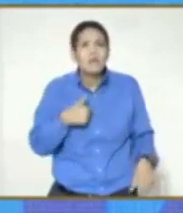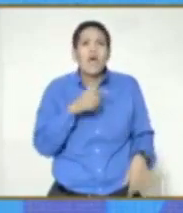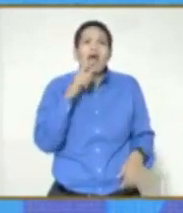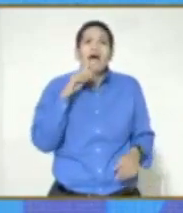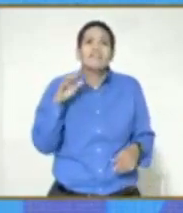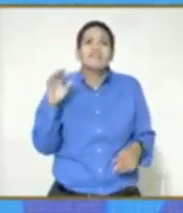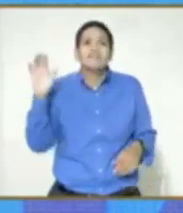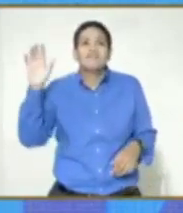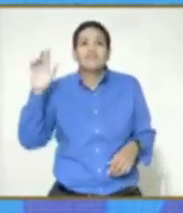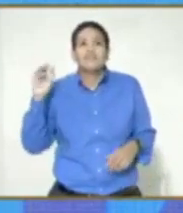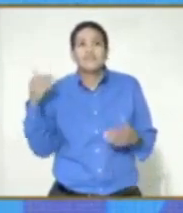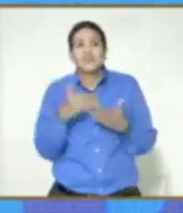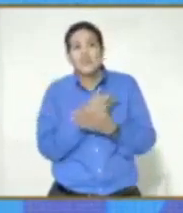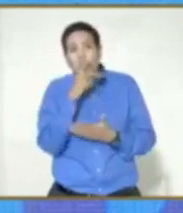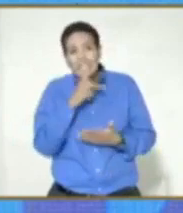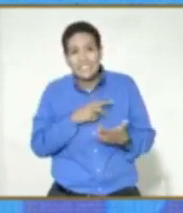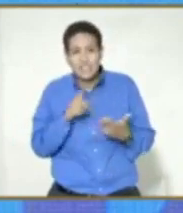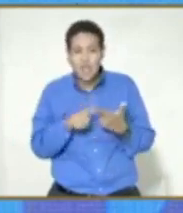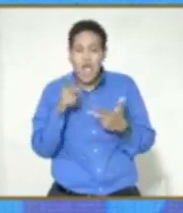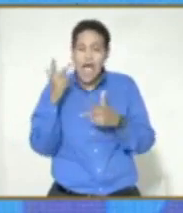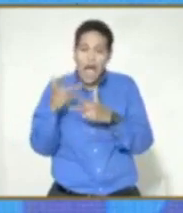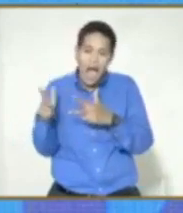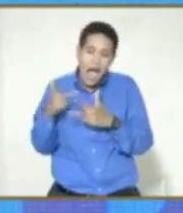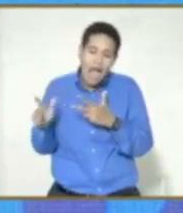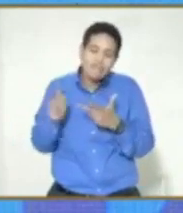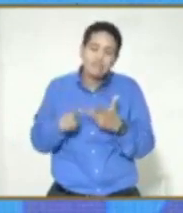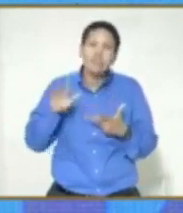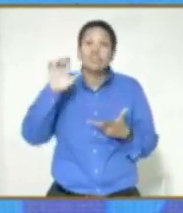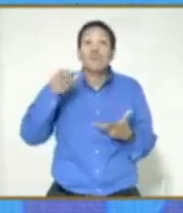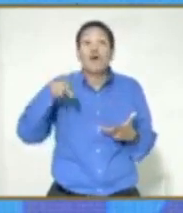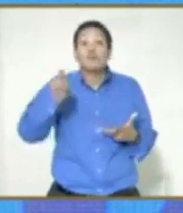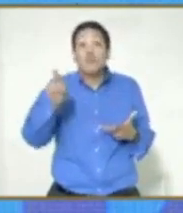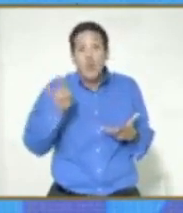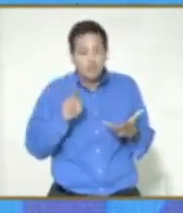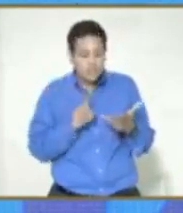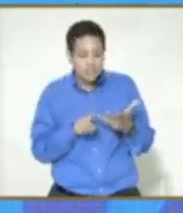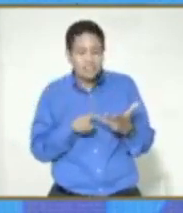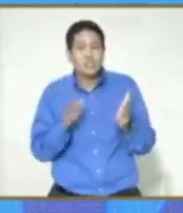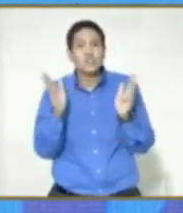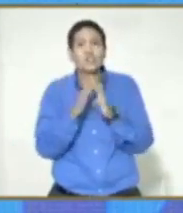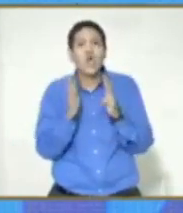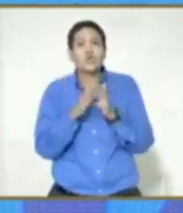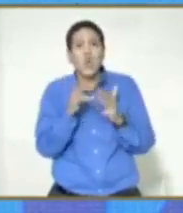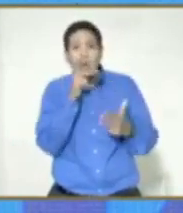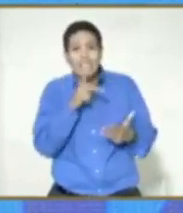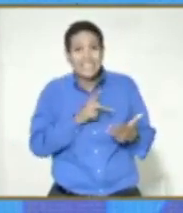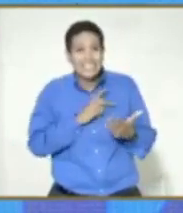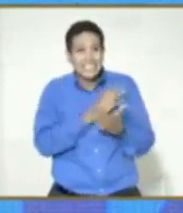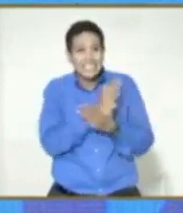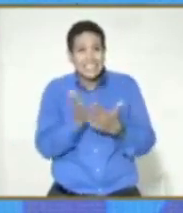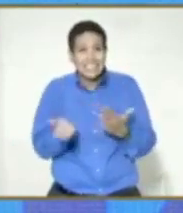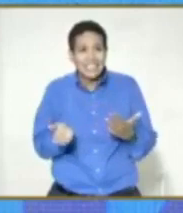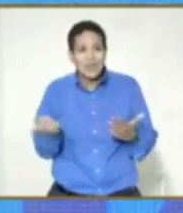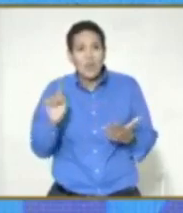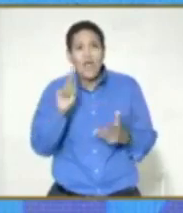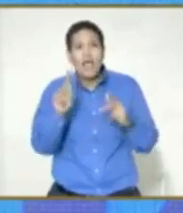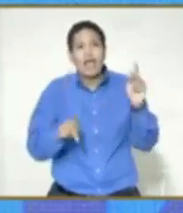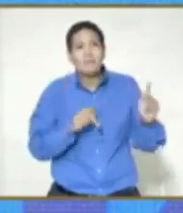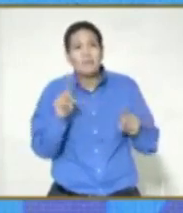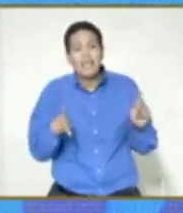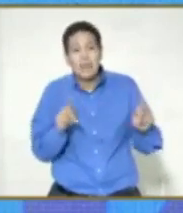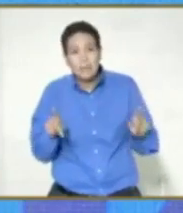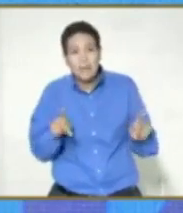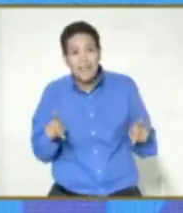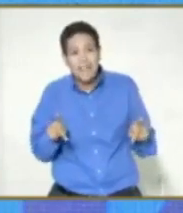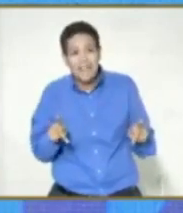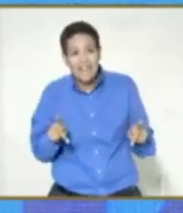Kingston, in Respiratory, in Crossroads, and in downtown Kingston, where these people come